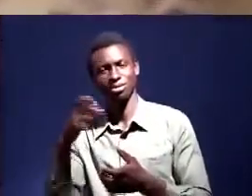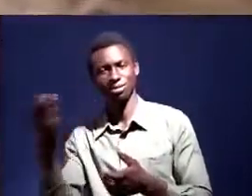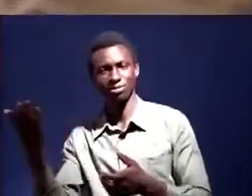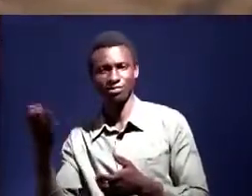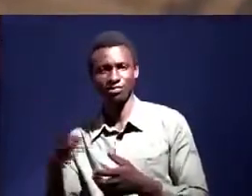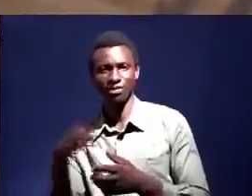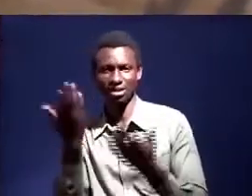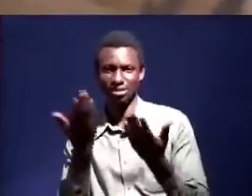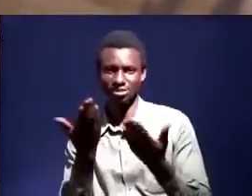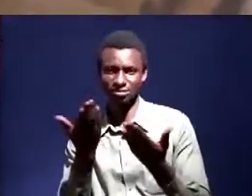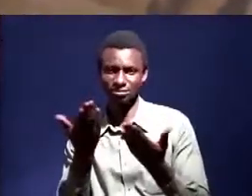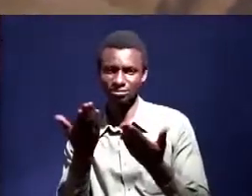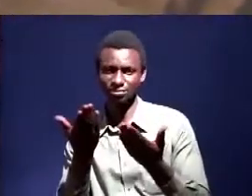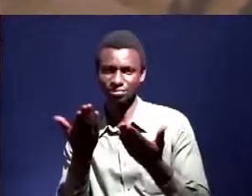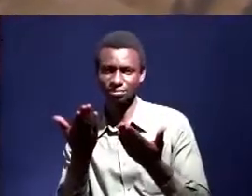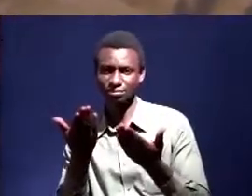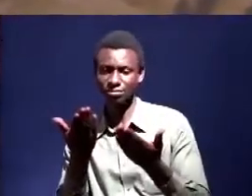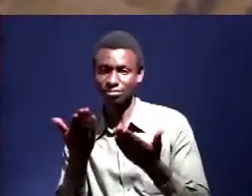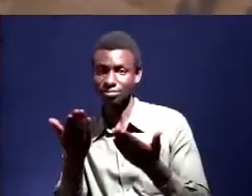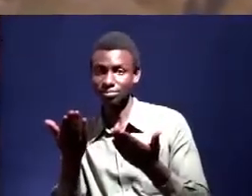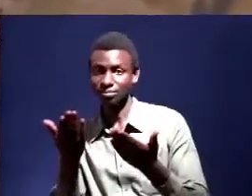as orphans?